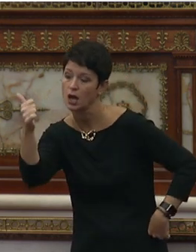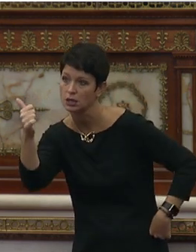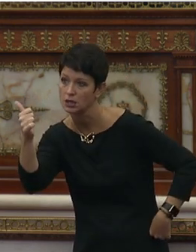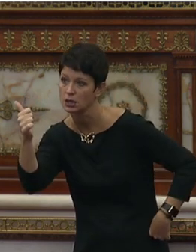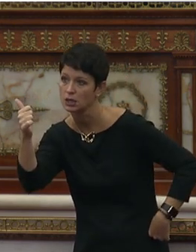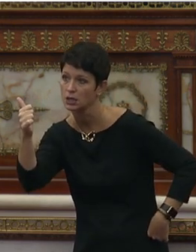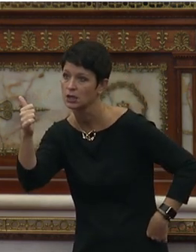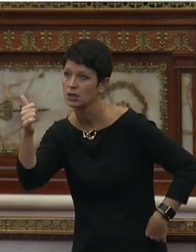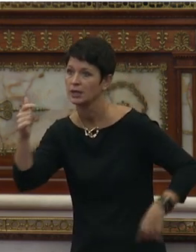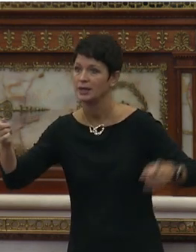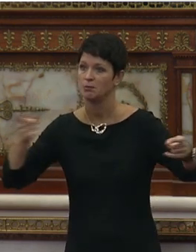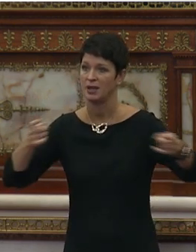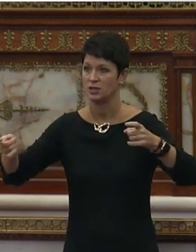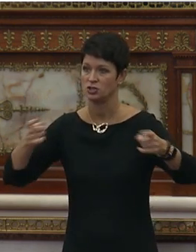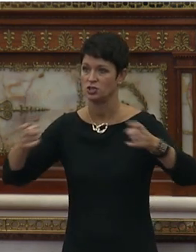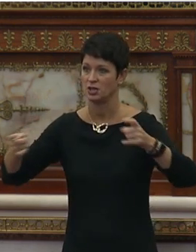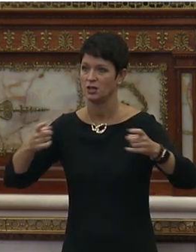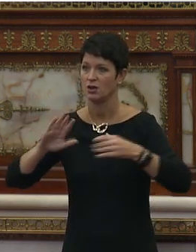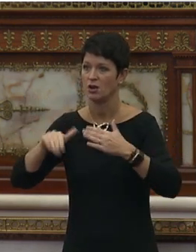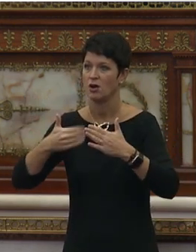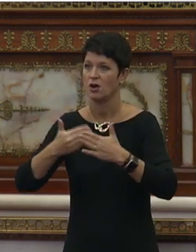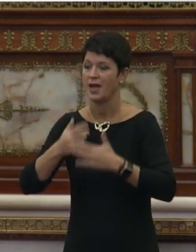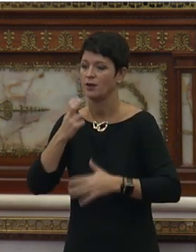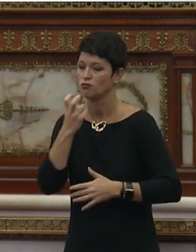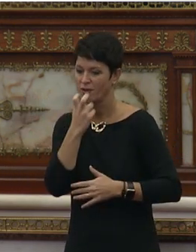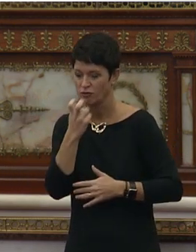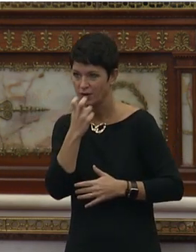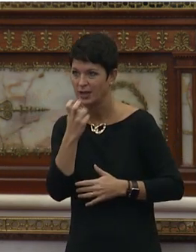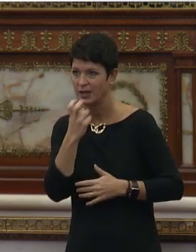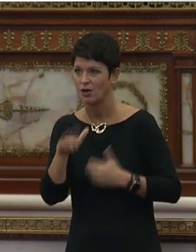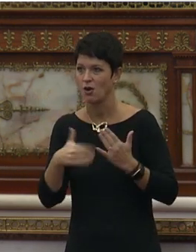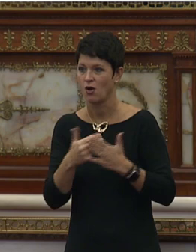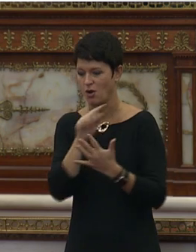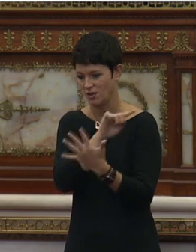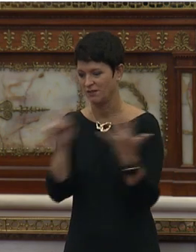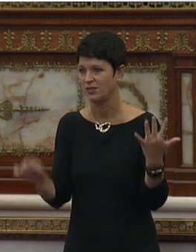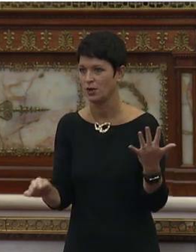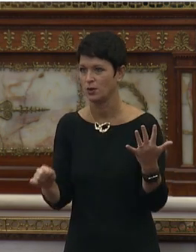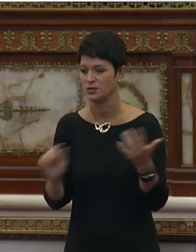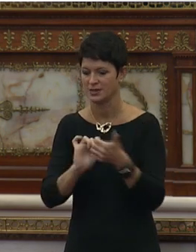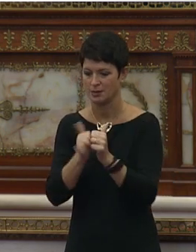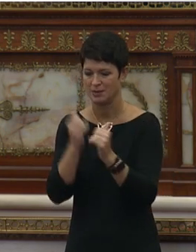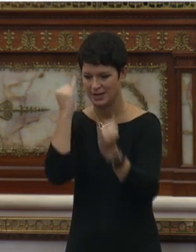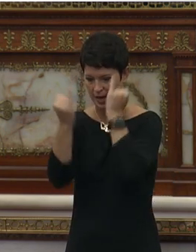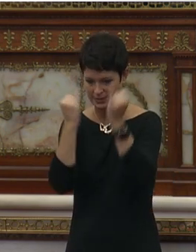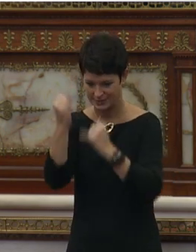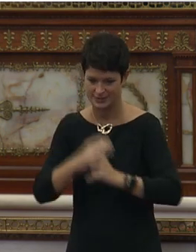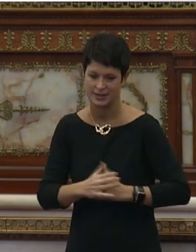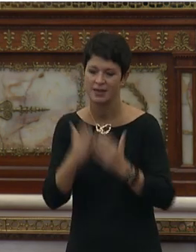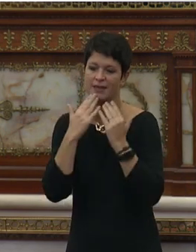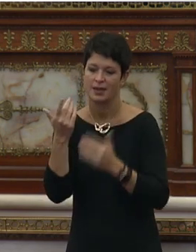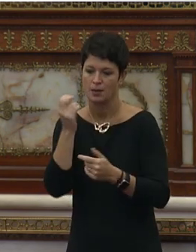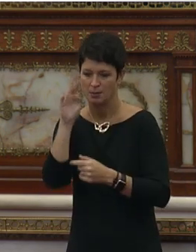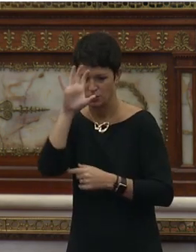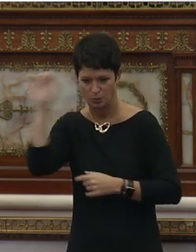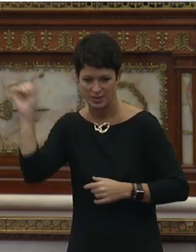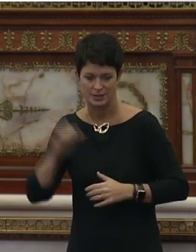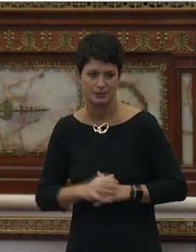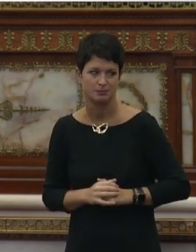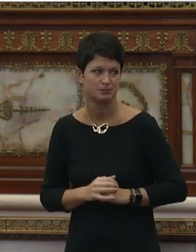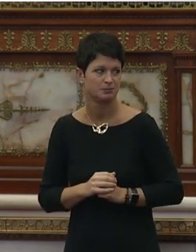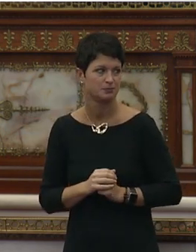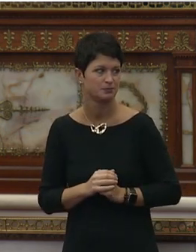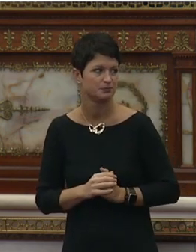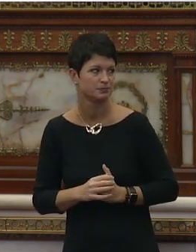in managing all and refereeing all of those competing ideas. Thank you, Mr. President.